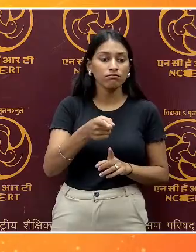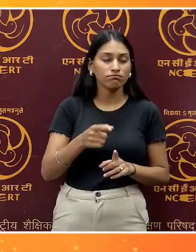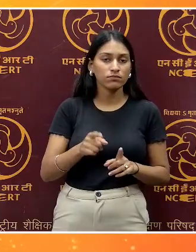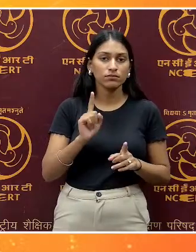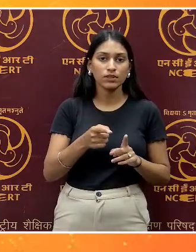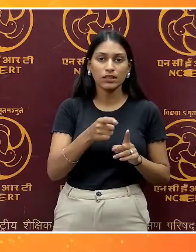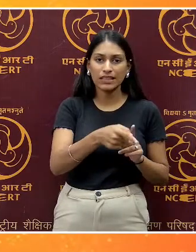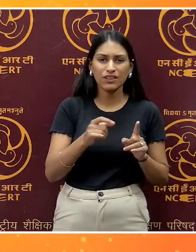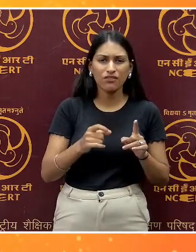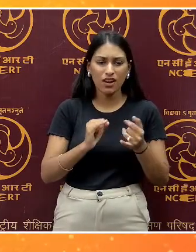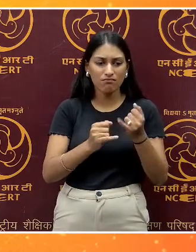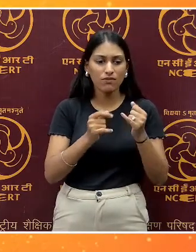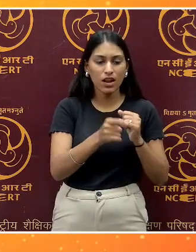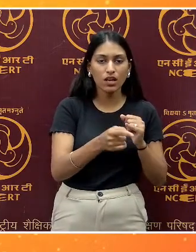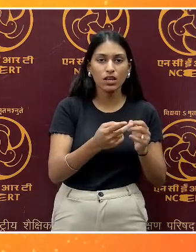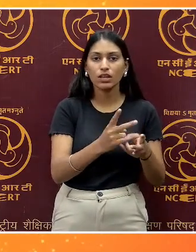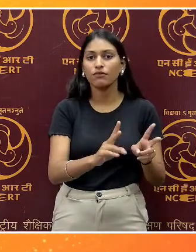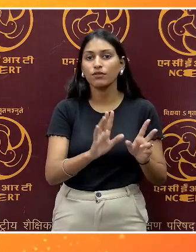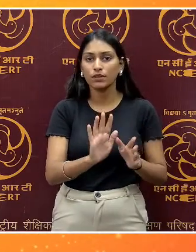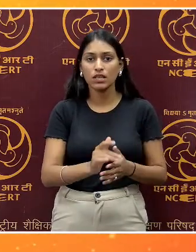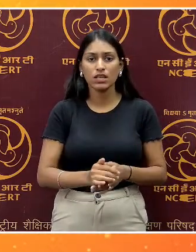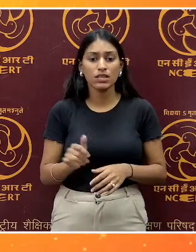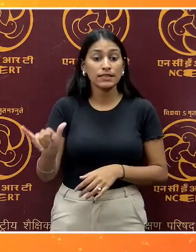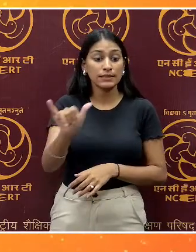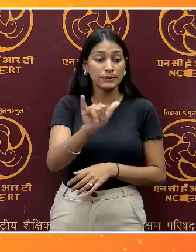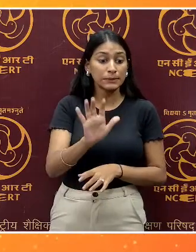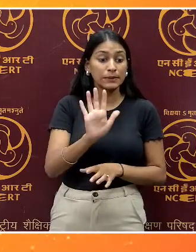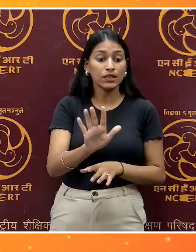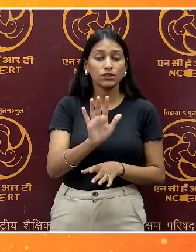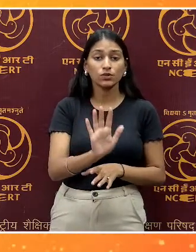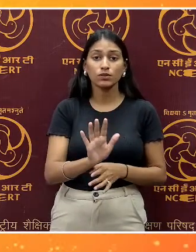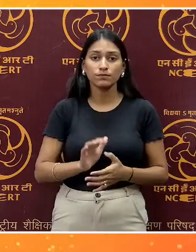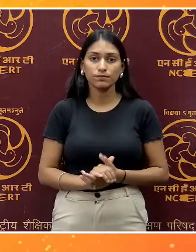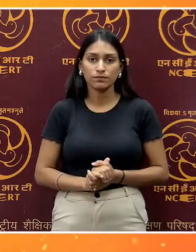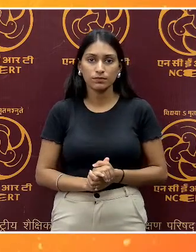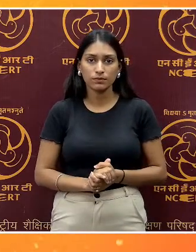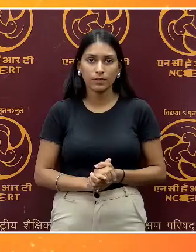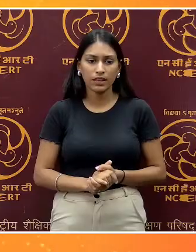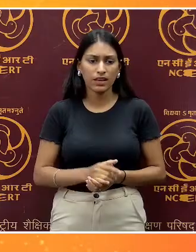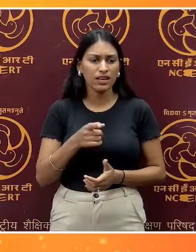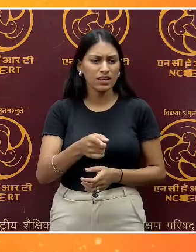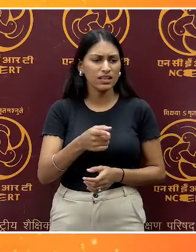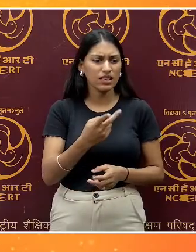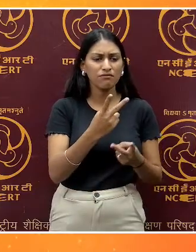like vectors. Similarly, we have unlike vectors.